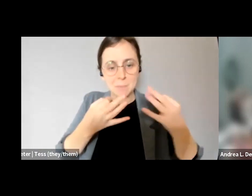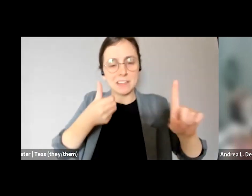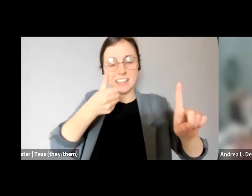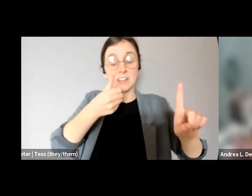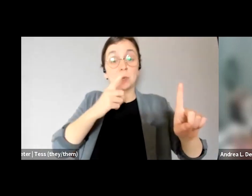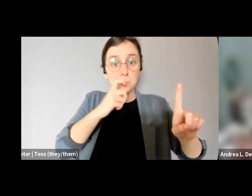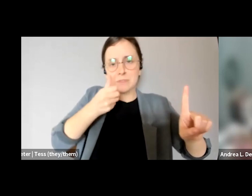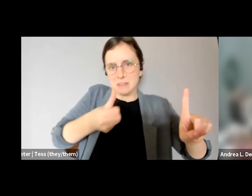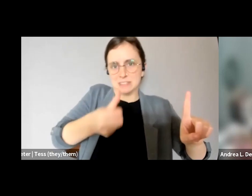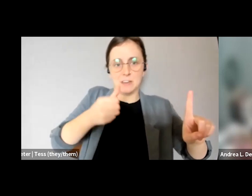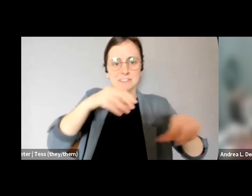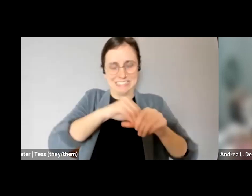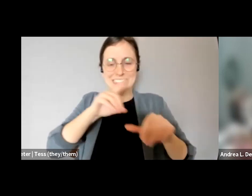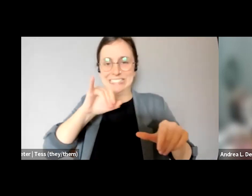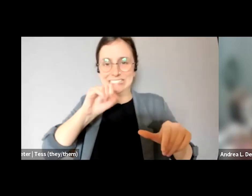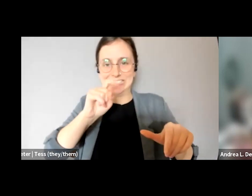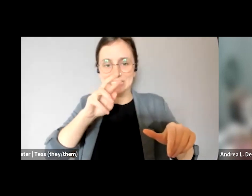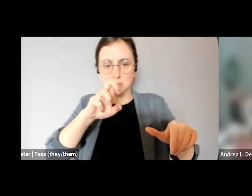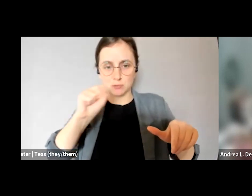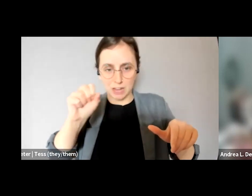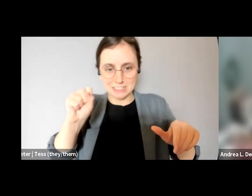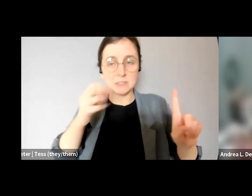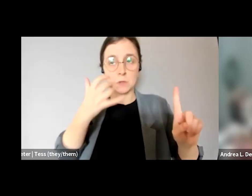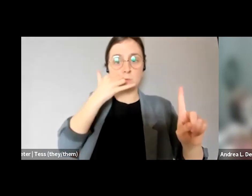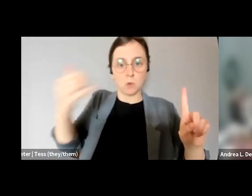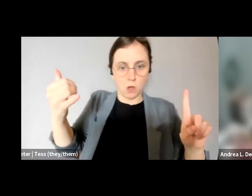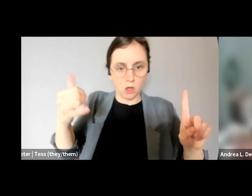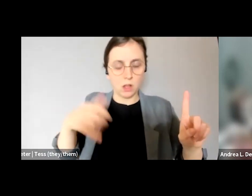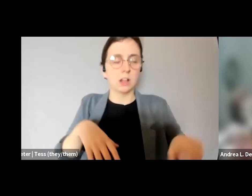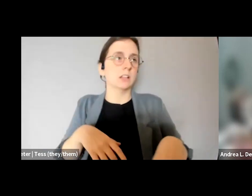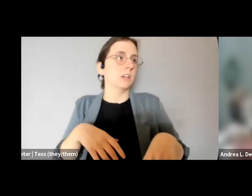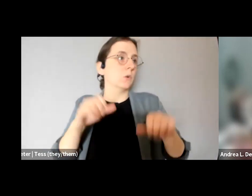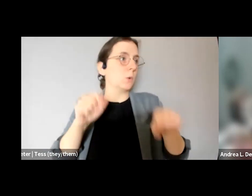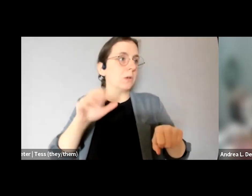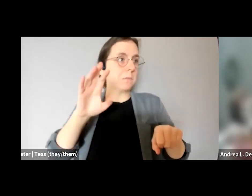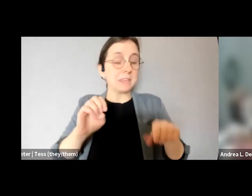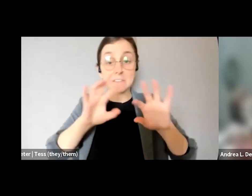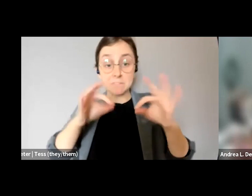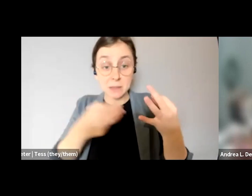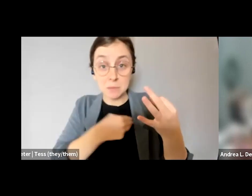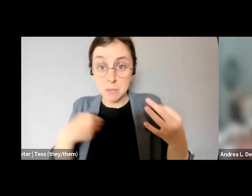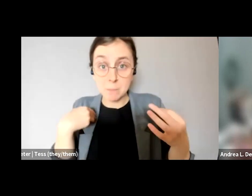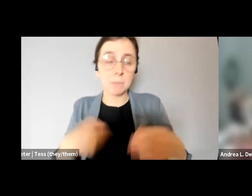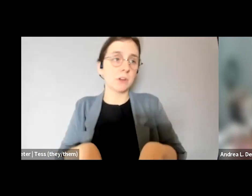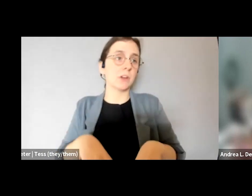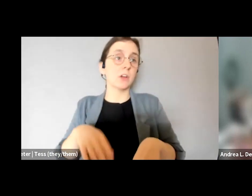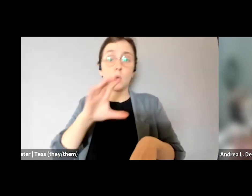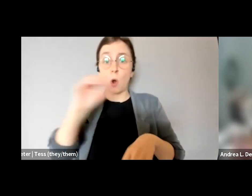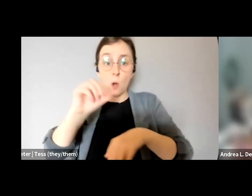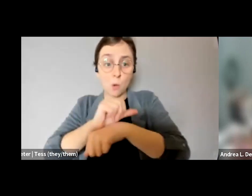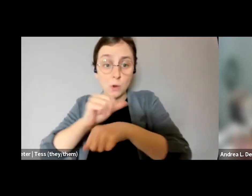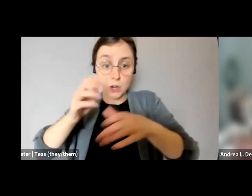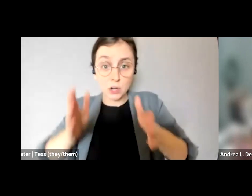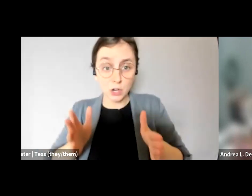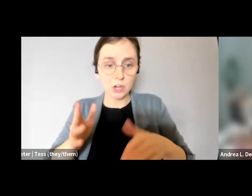member or a friend, an acquaintance, an employer, or some other professional, such as a mental health provider or